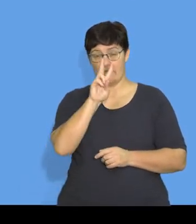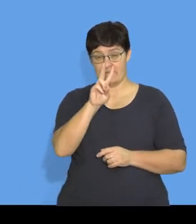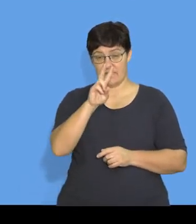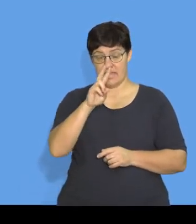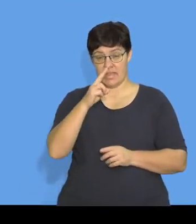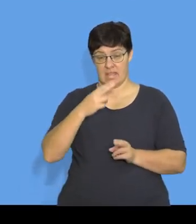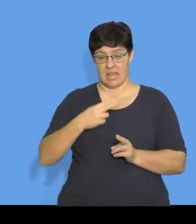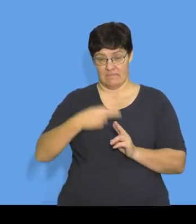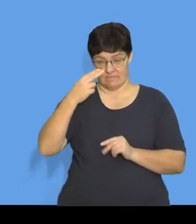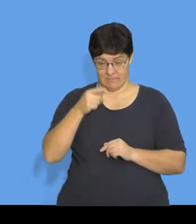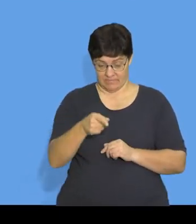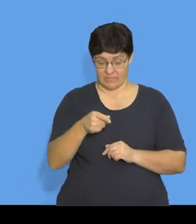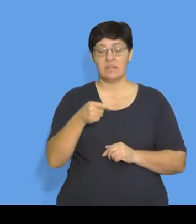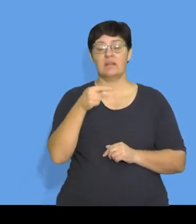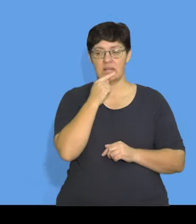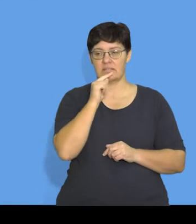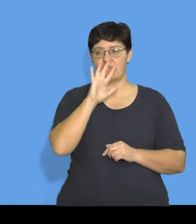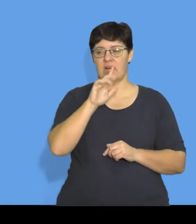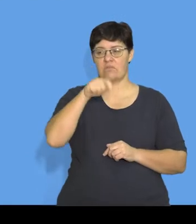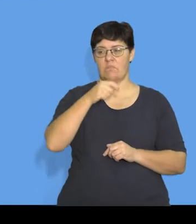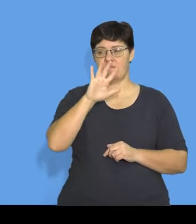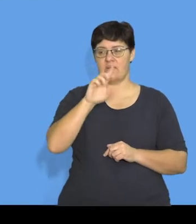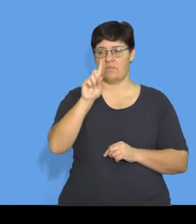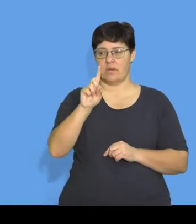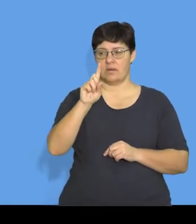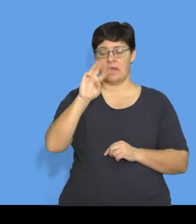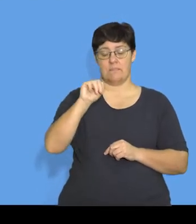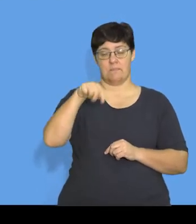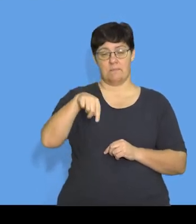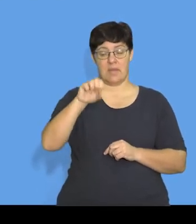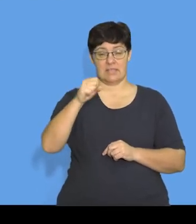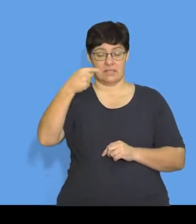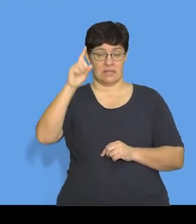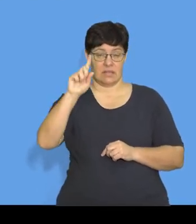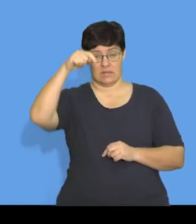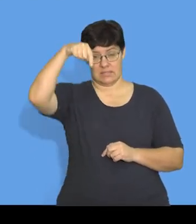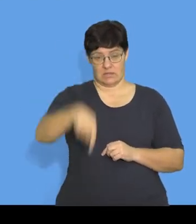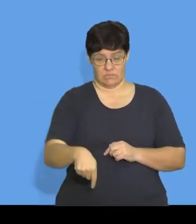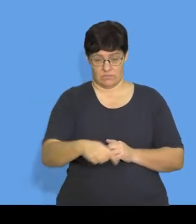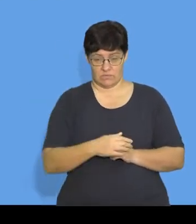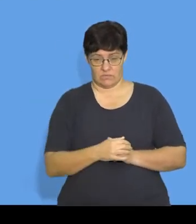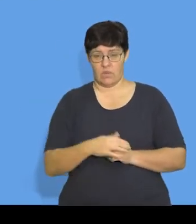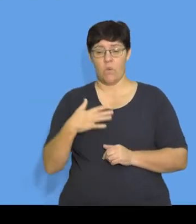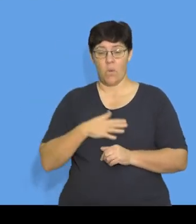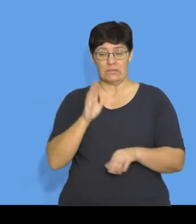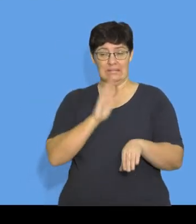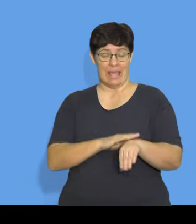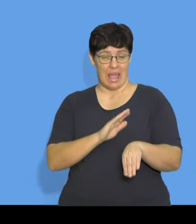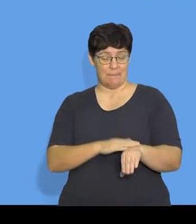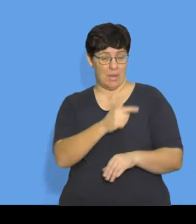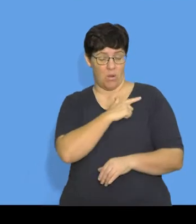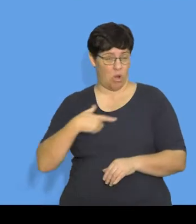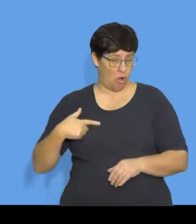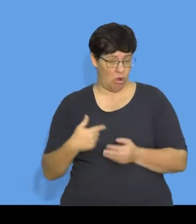5,51 meters per second down. What I also need to know is the time taken. At